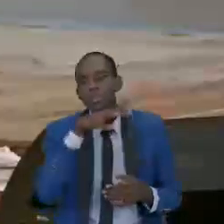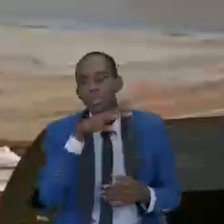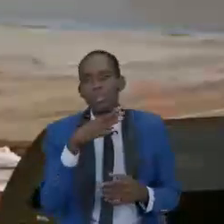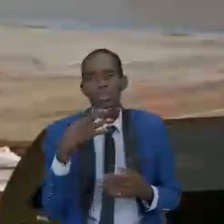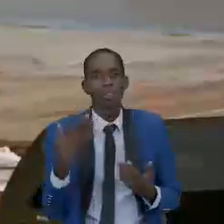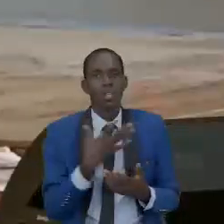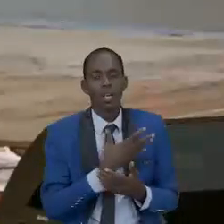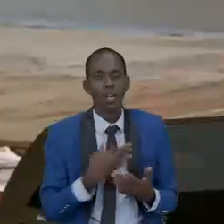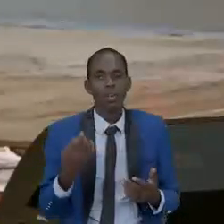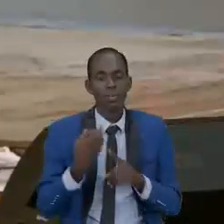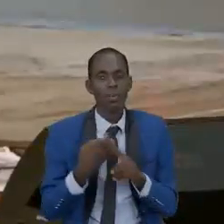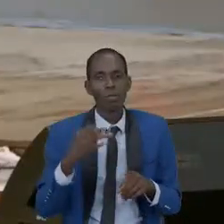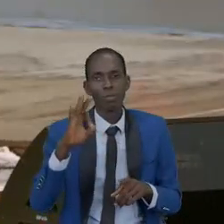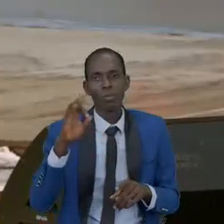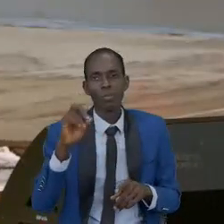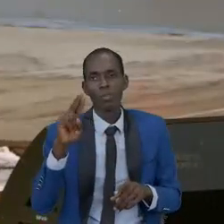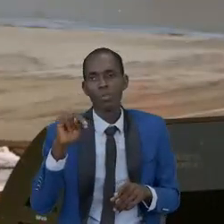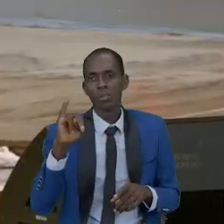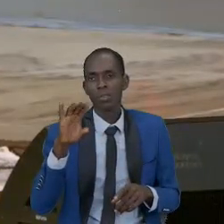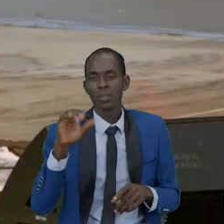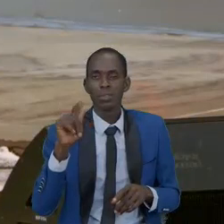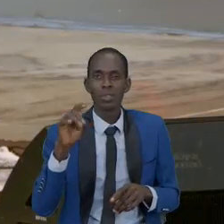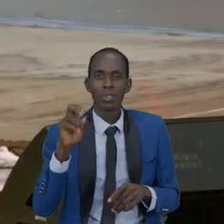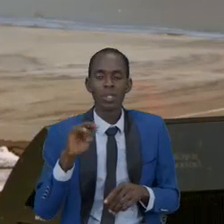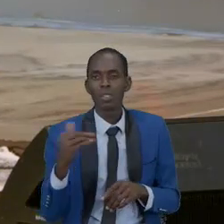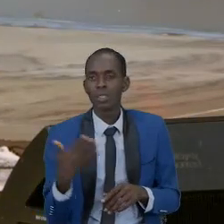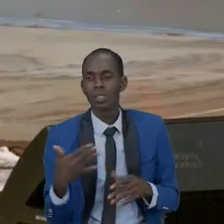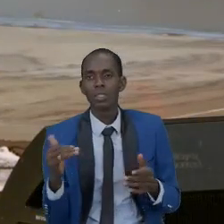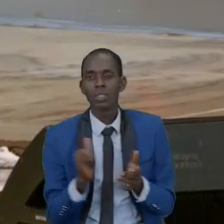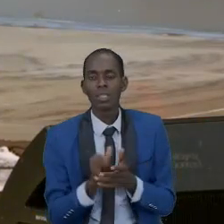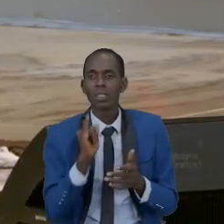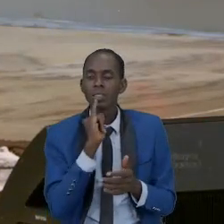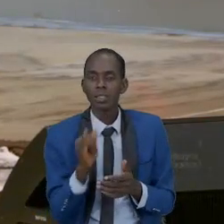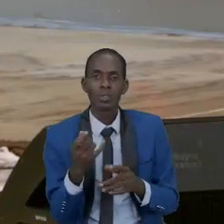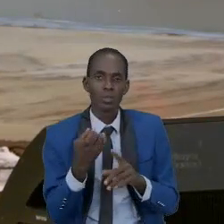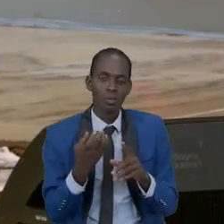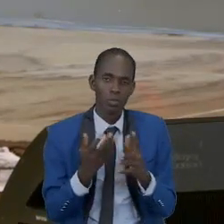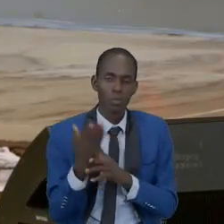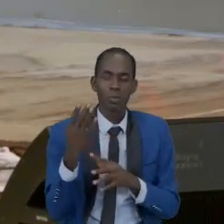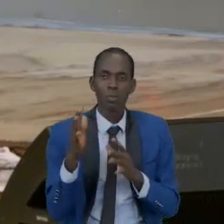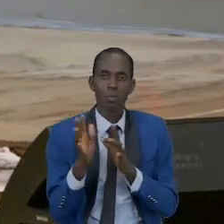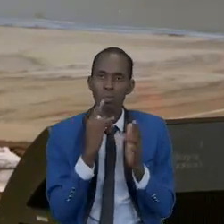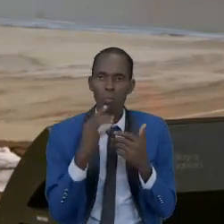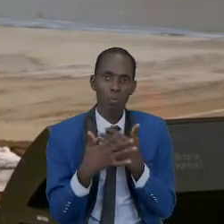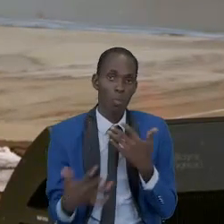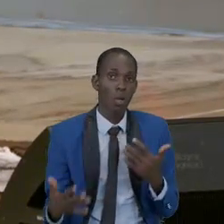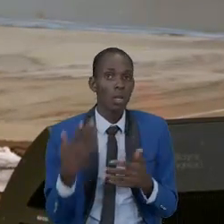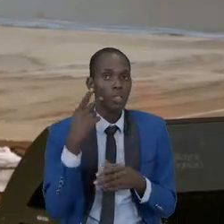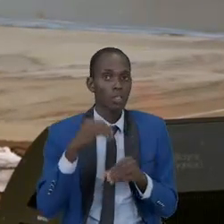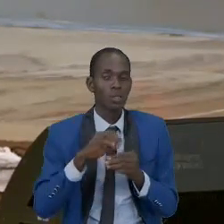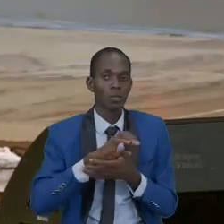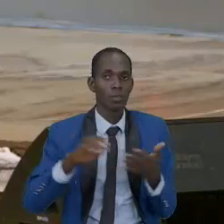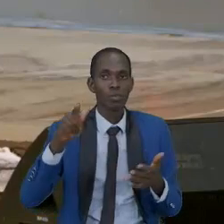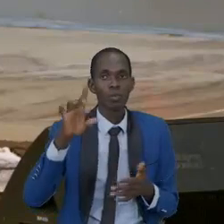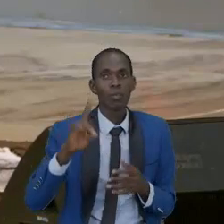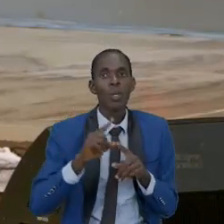things strangled and from blood. Look at verse 28. In verse 28, for it seemed